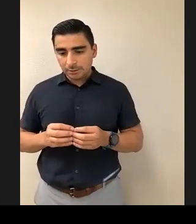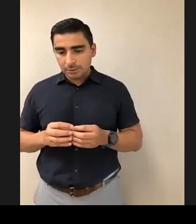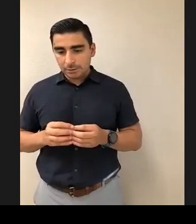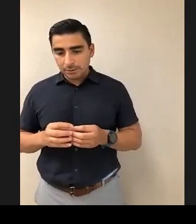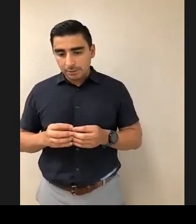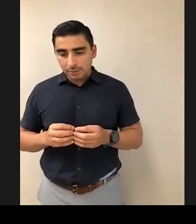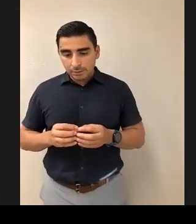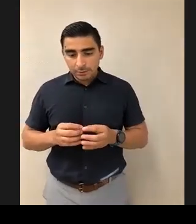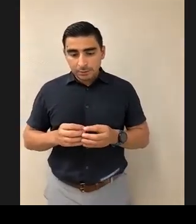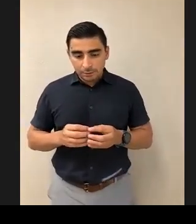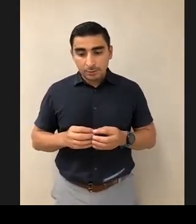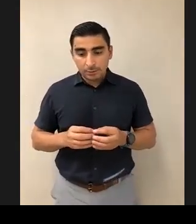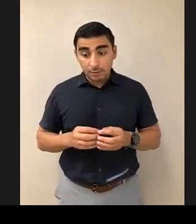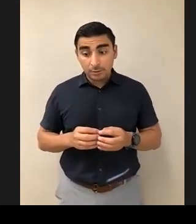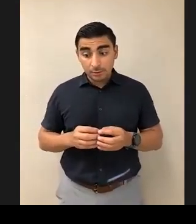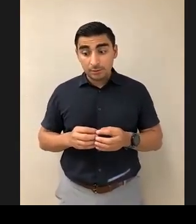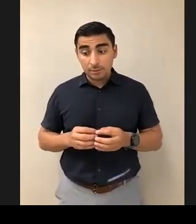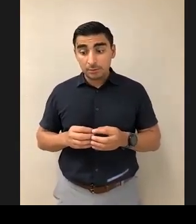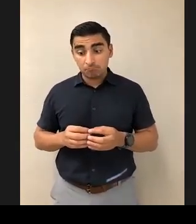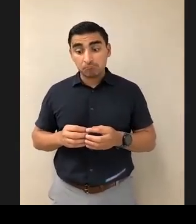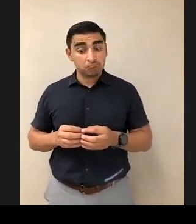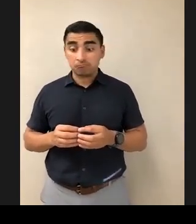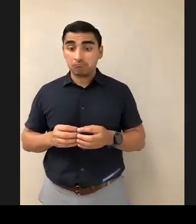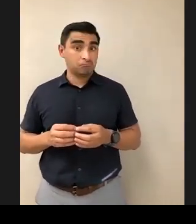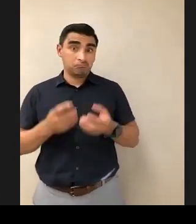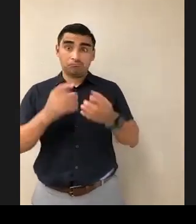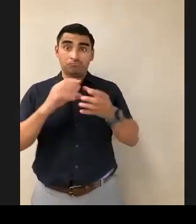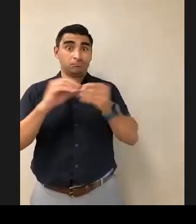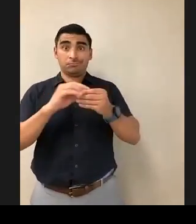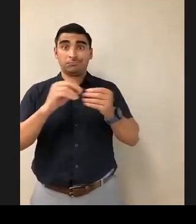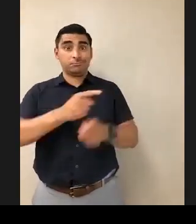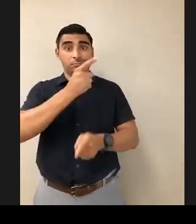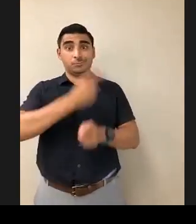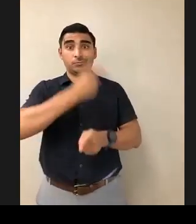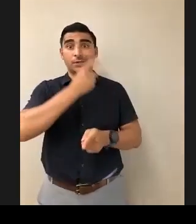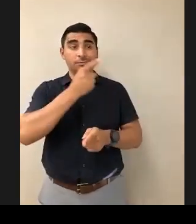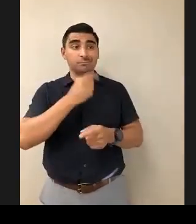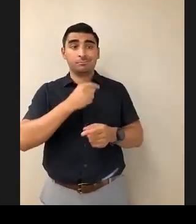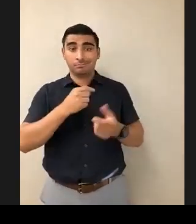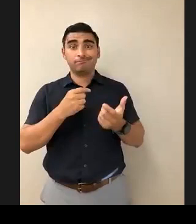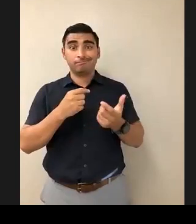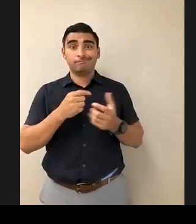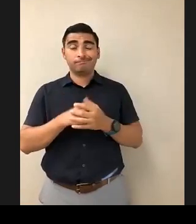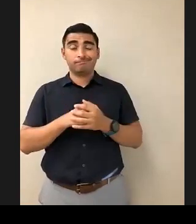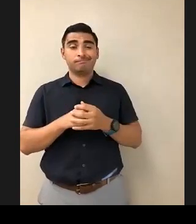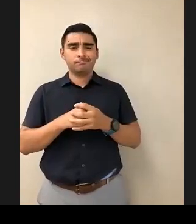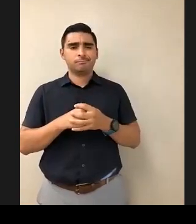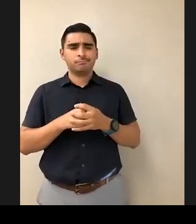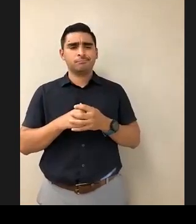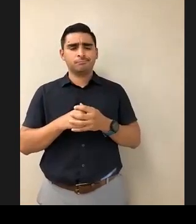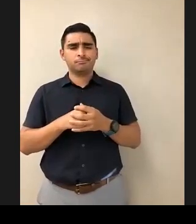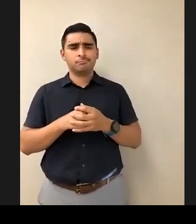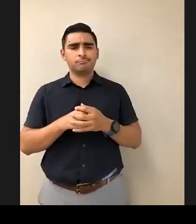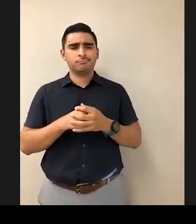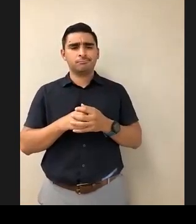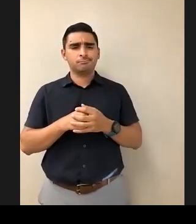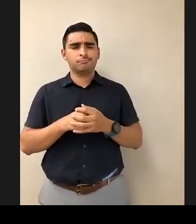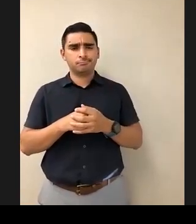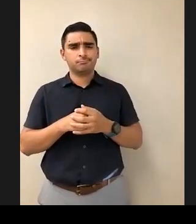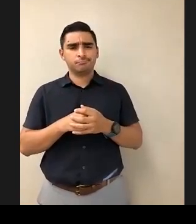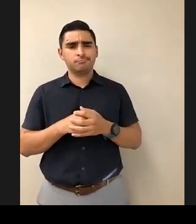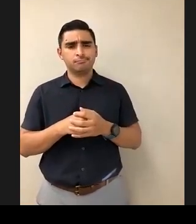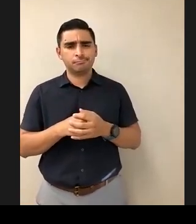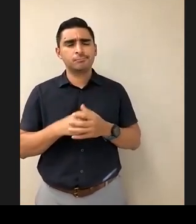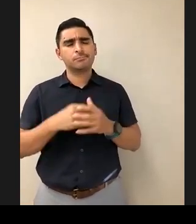I think what was said was spot on. I think that makes a lot of sense. And I think because I think we underestimate